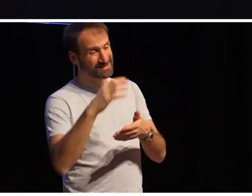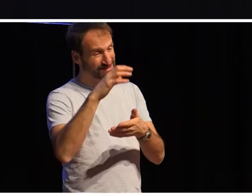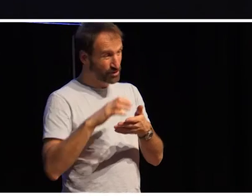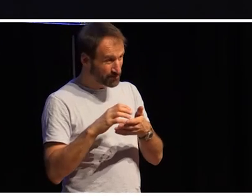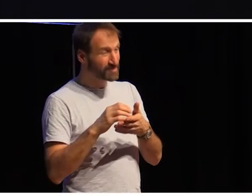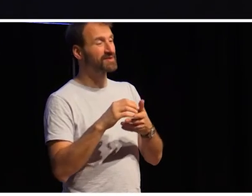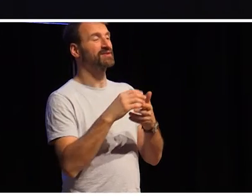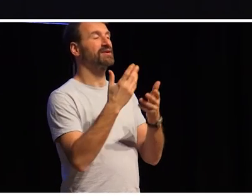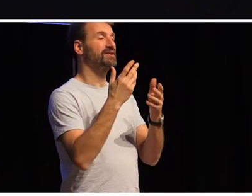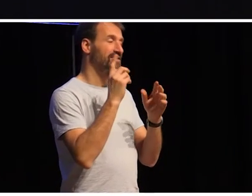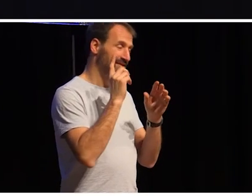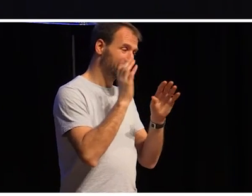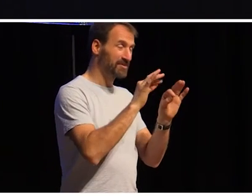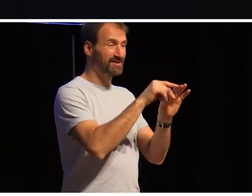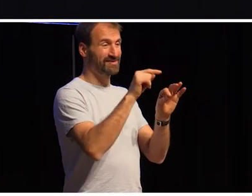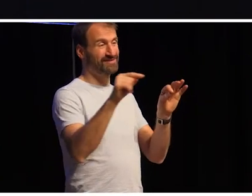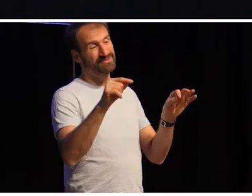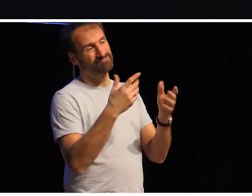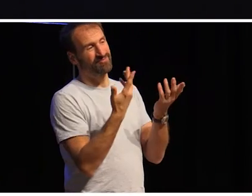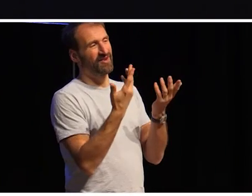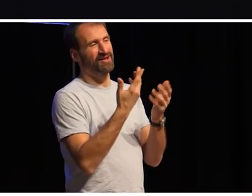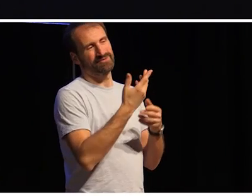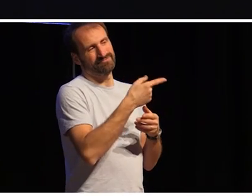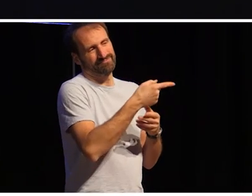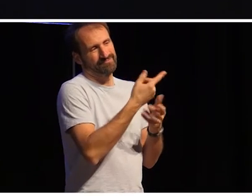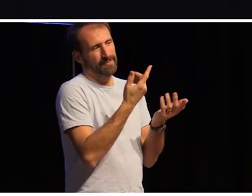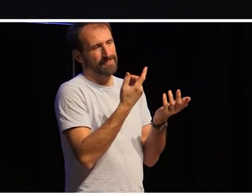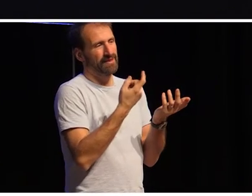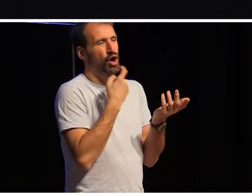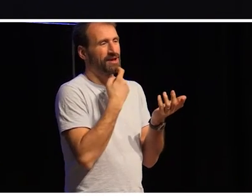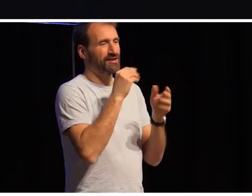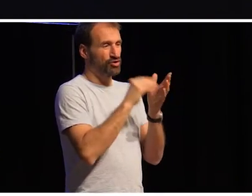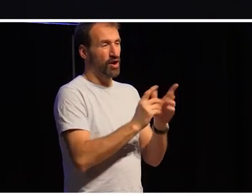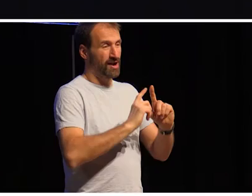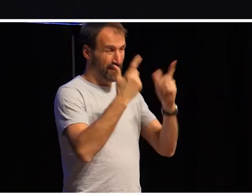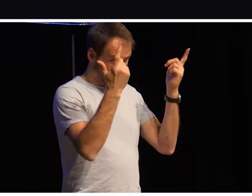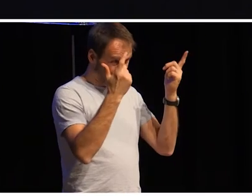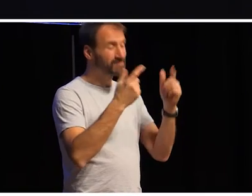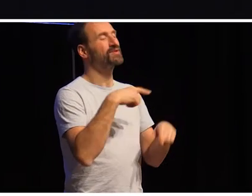it up manually. Took me a couple of days to figure this all out.